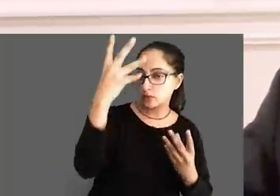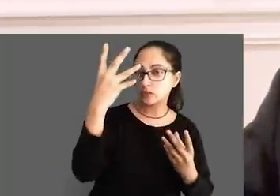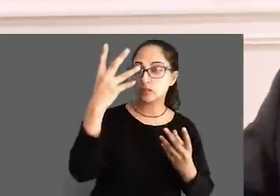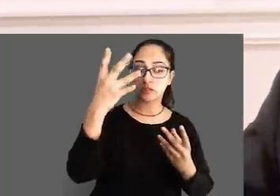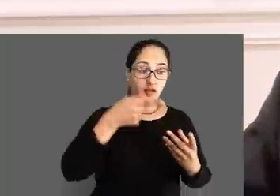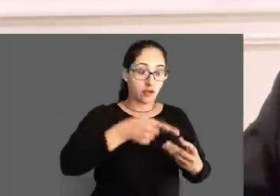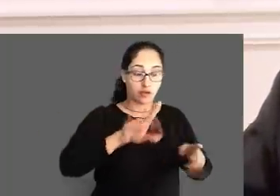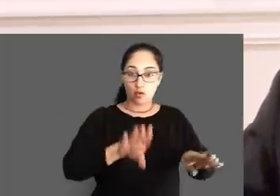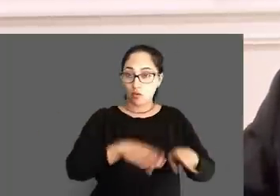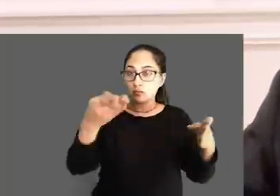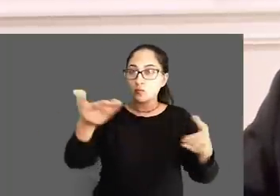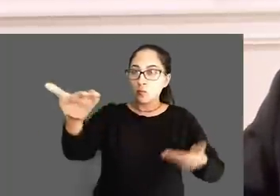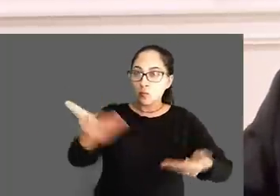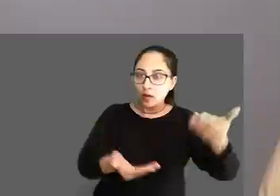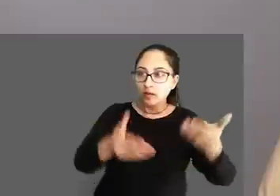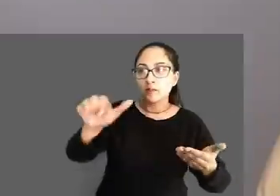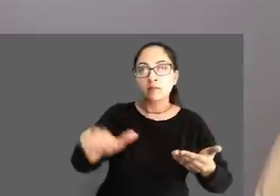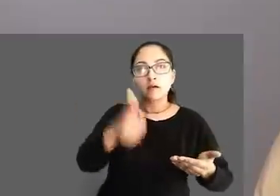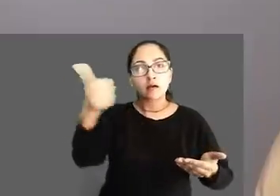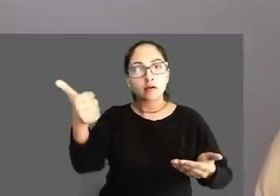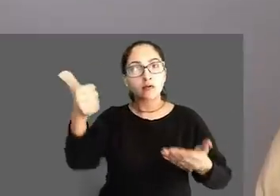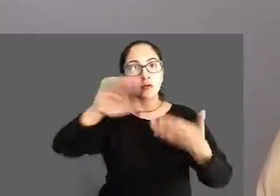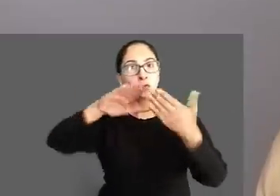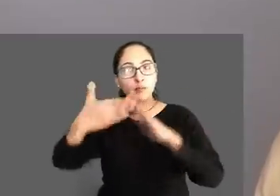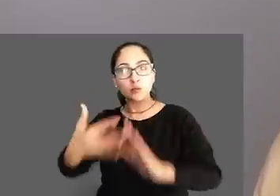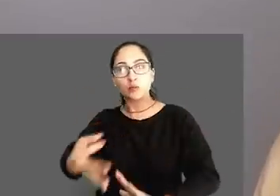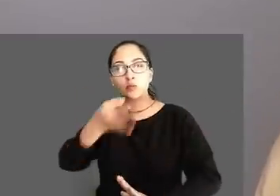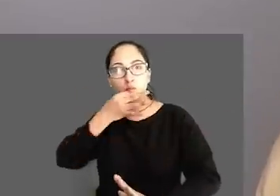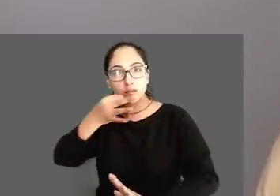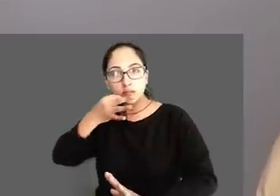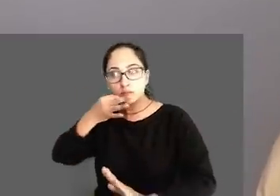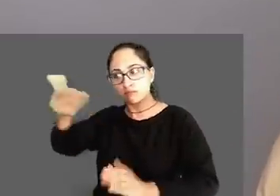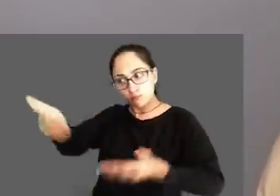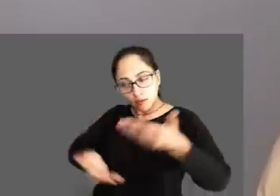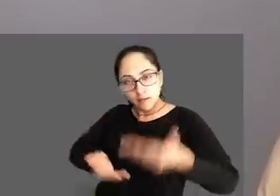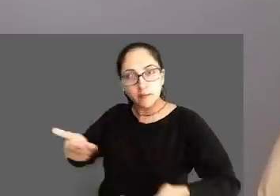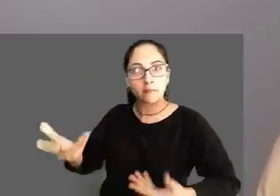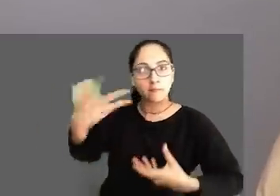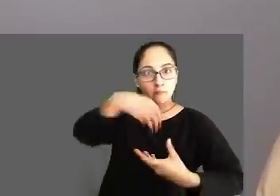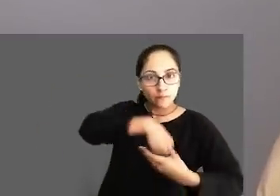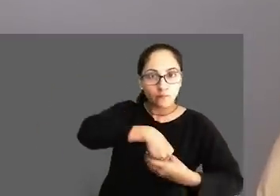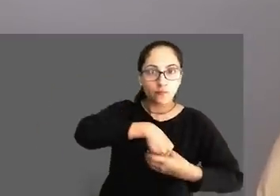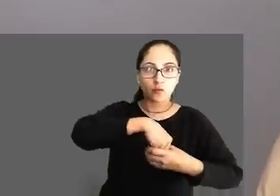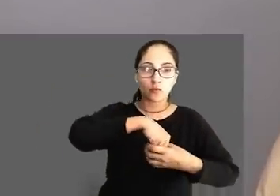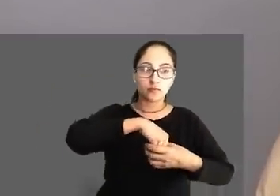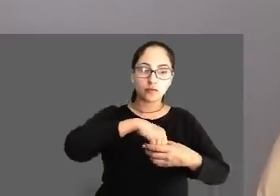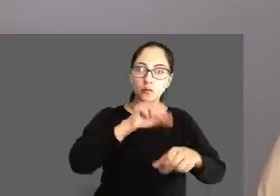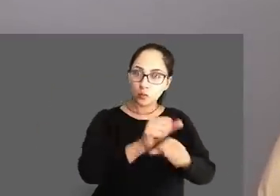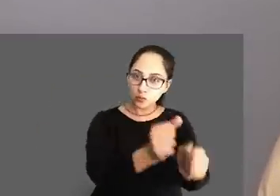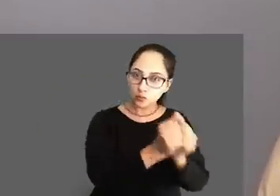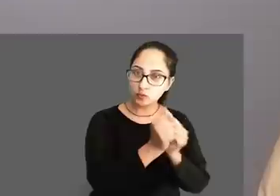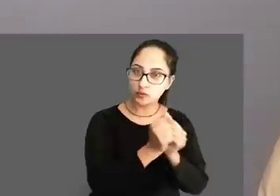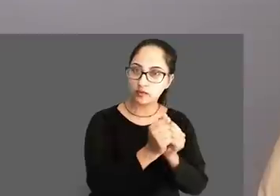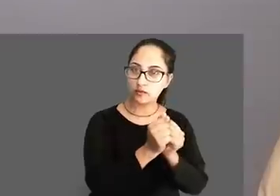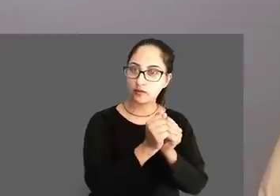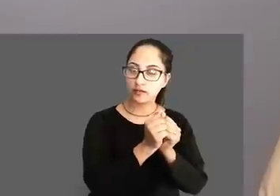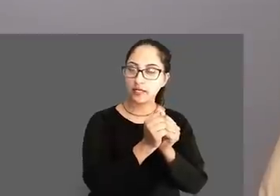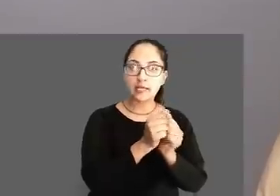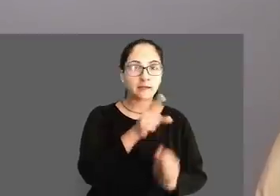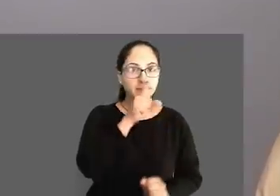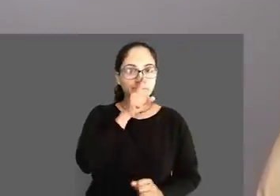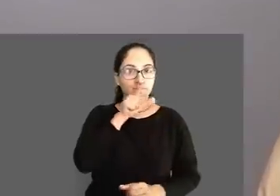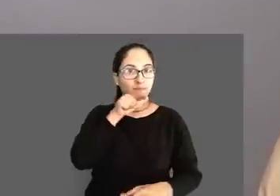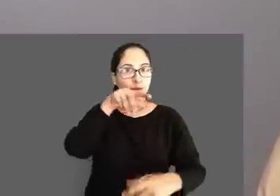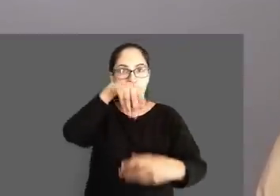term assassins. Well, it sure does, because you've painted a really brilliant picture for us to be able to understand